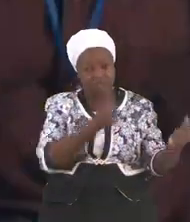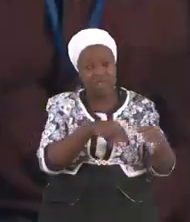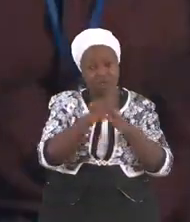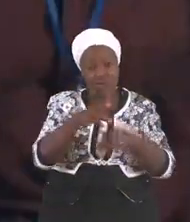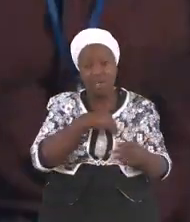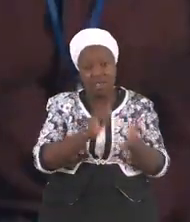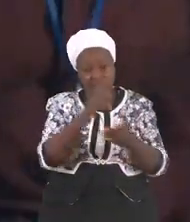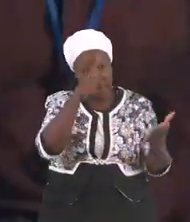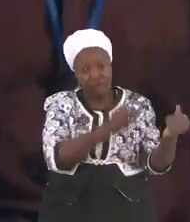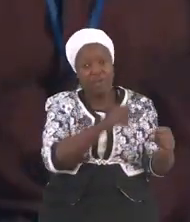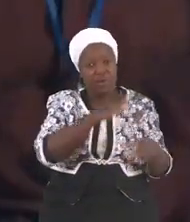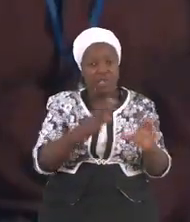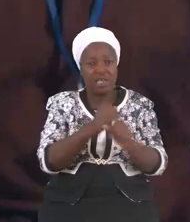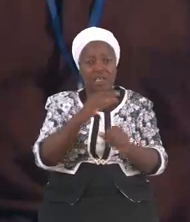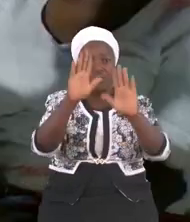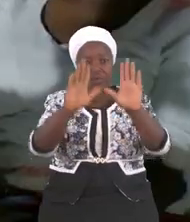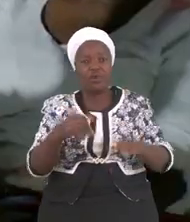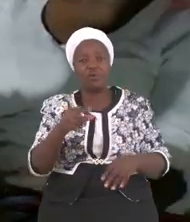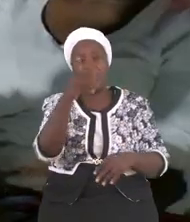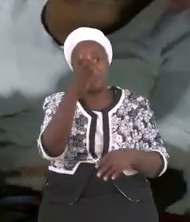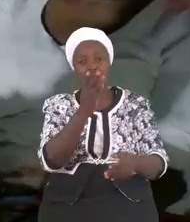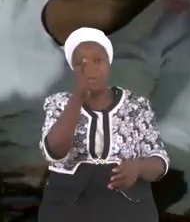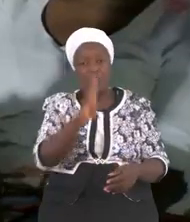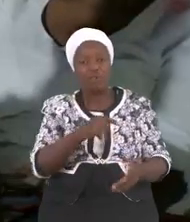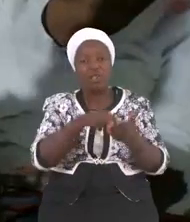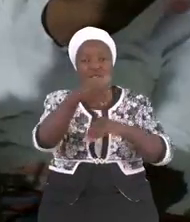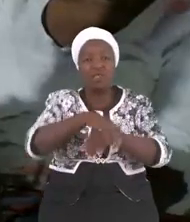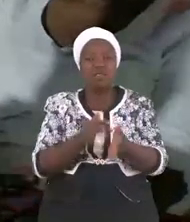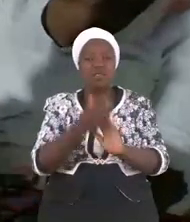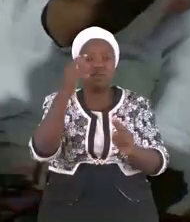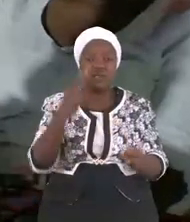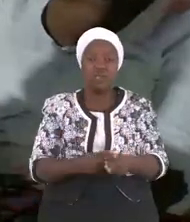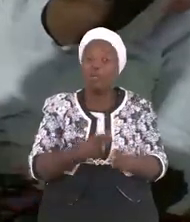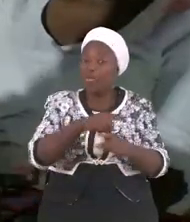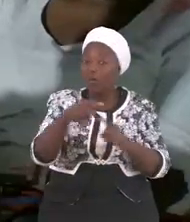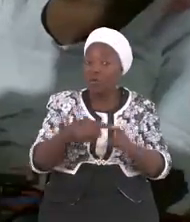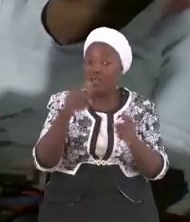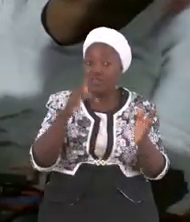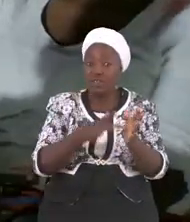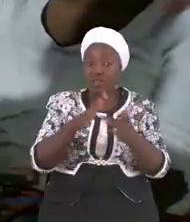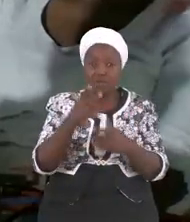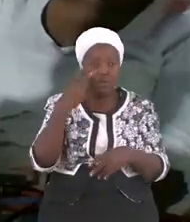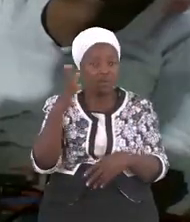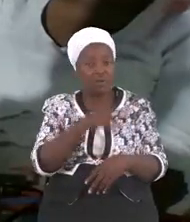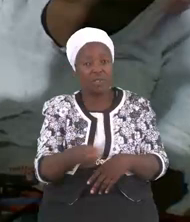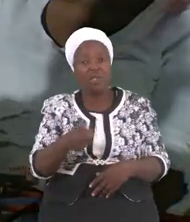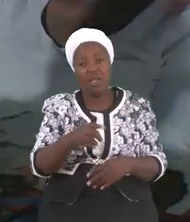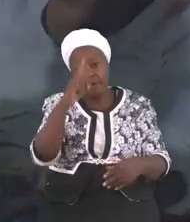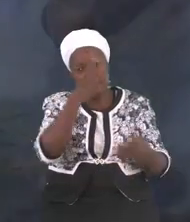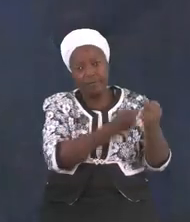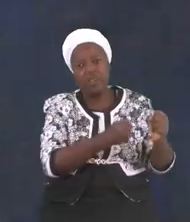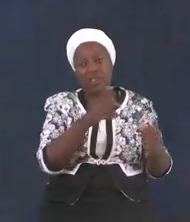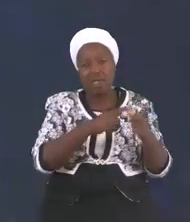of God tonight in Jesus' name. When Jesus saw their faith, he said unto the sick of the